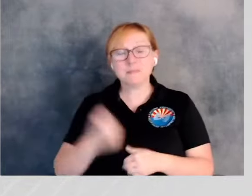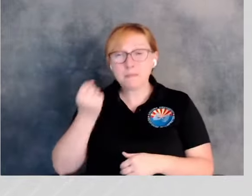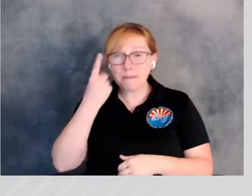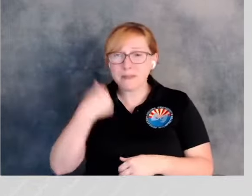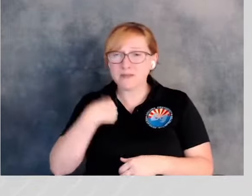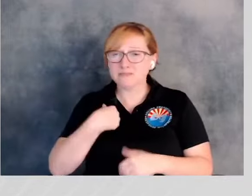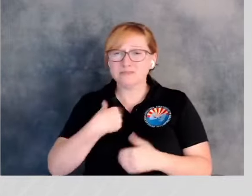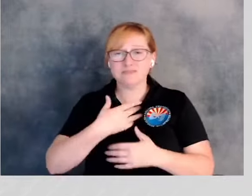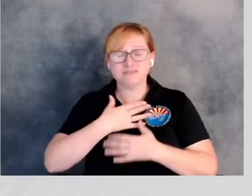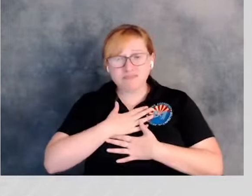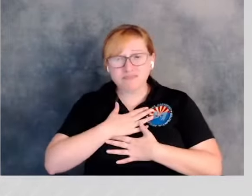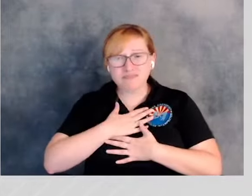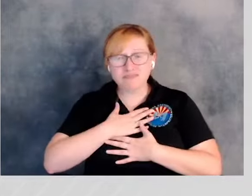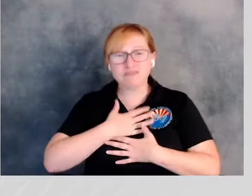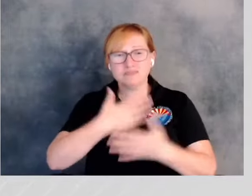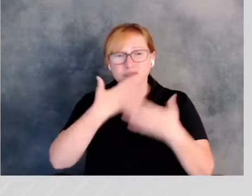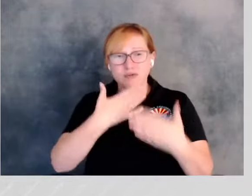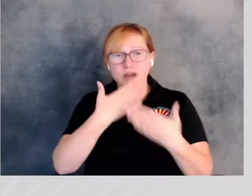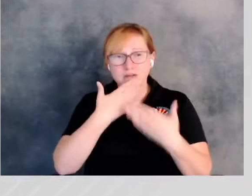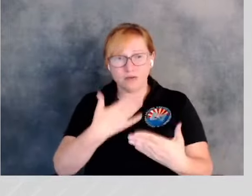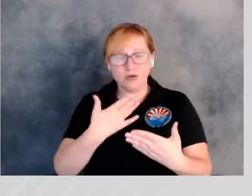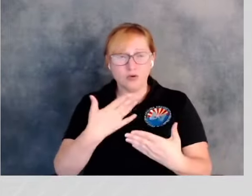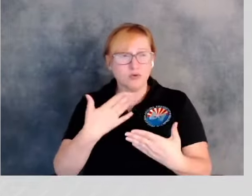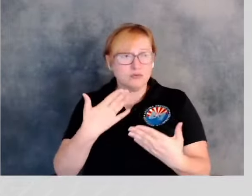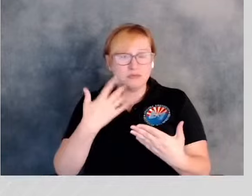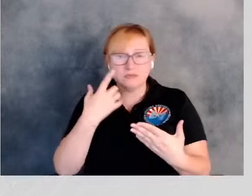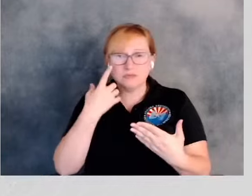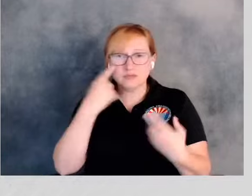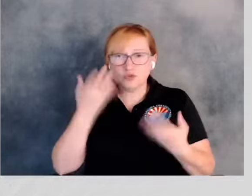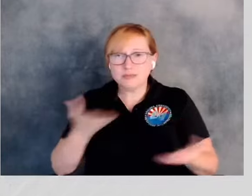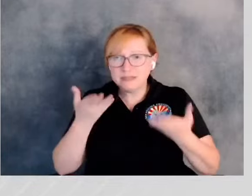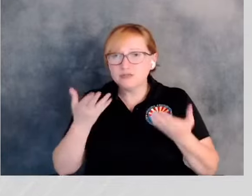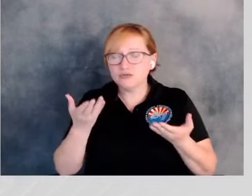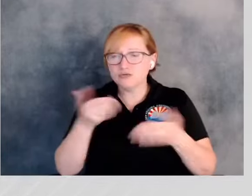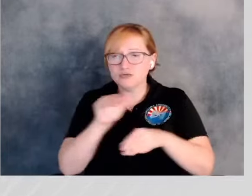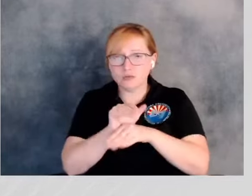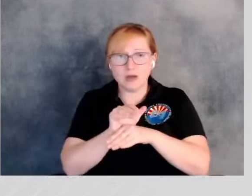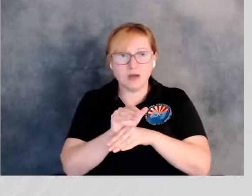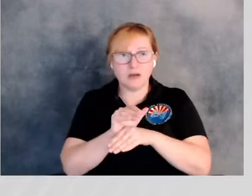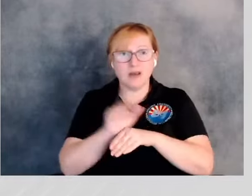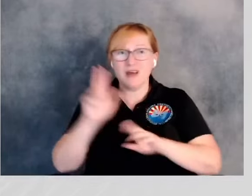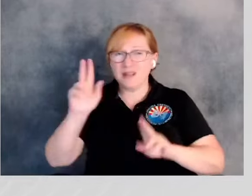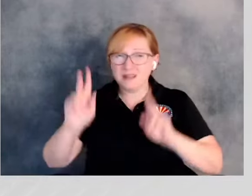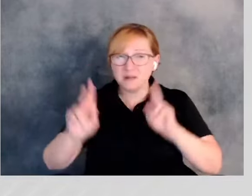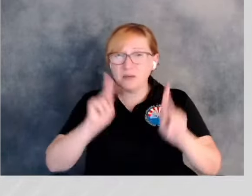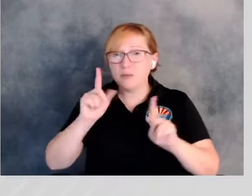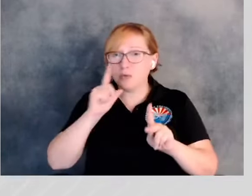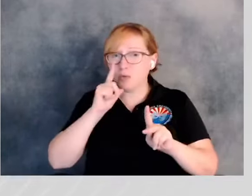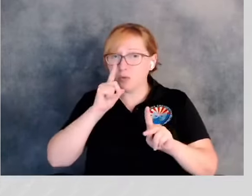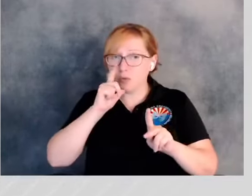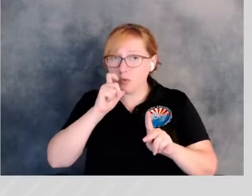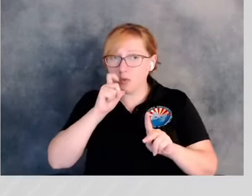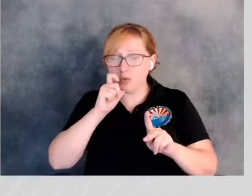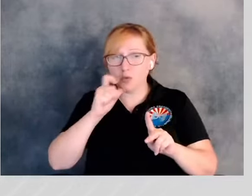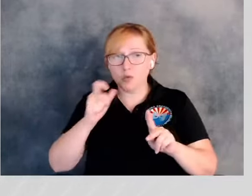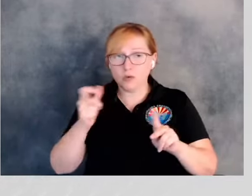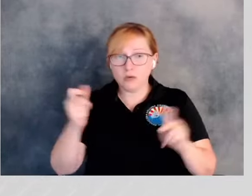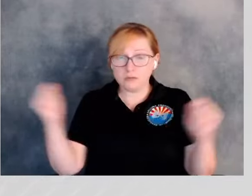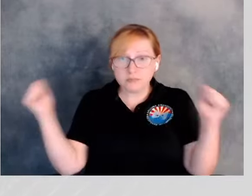to have some time to spend with you and to the folks out who are partaking or participating in this